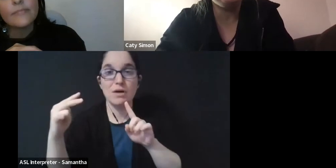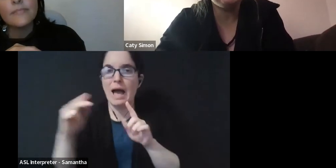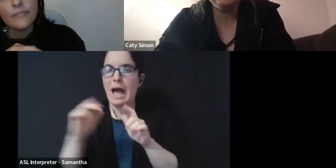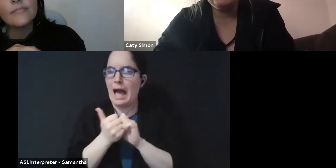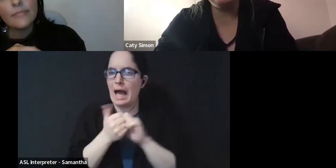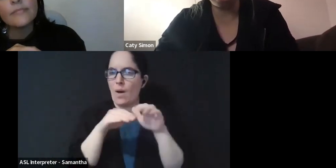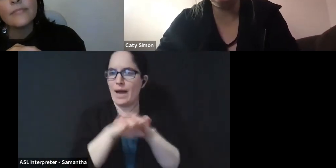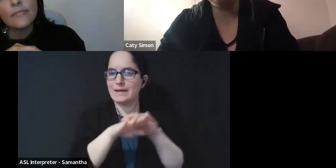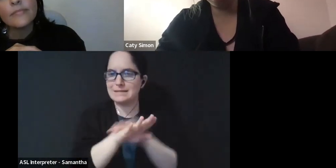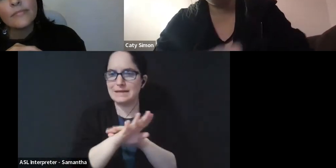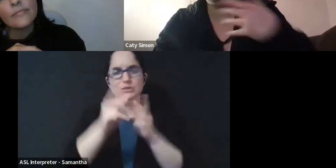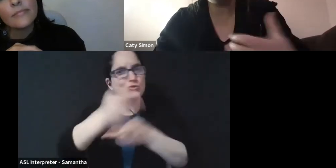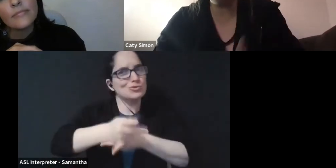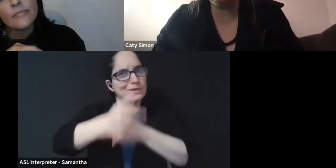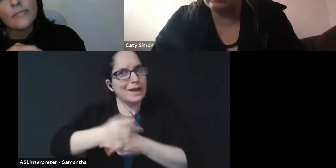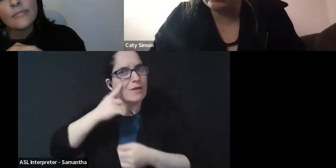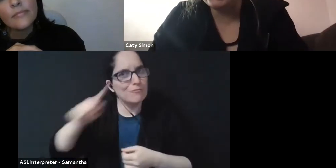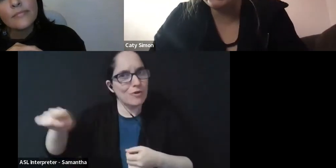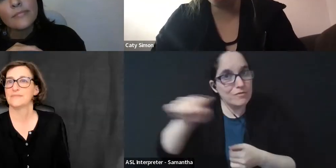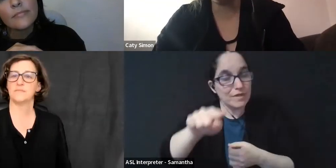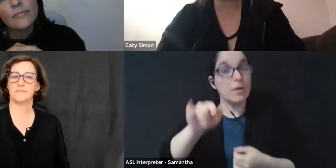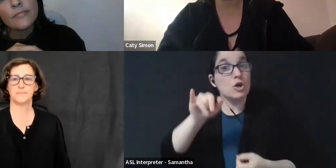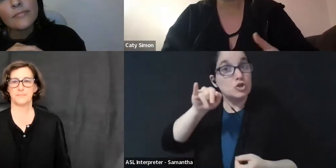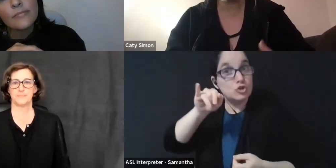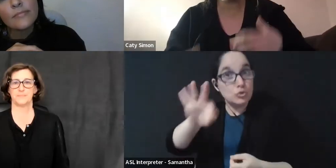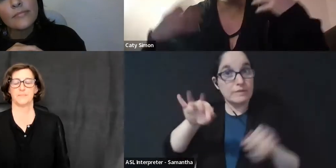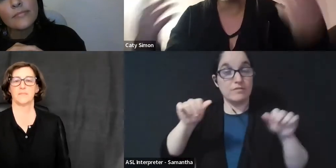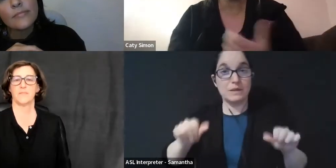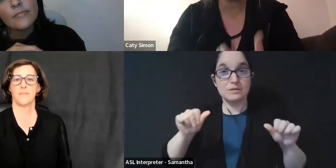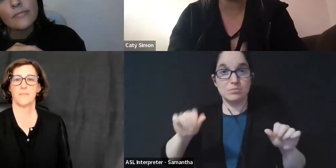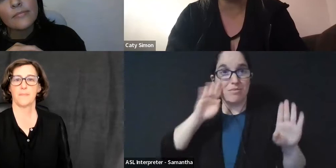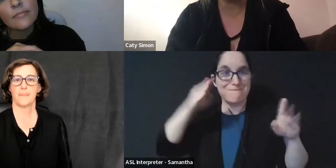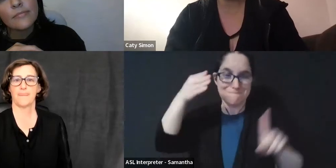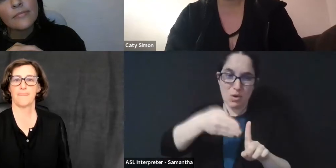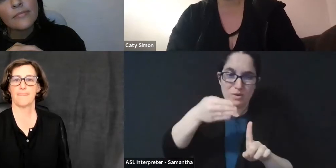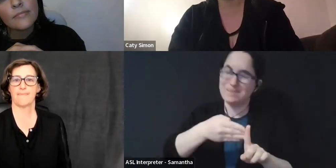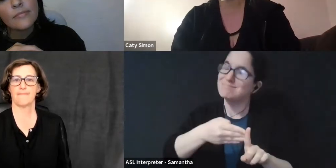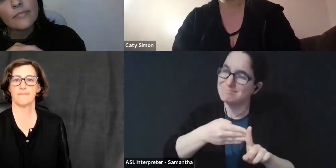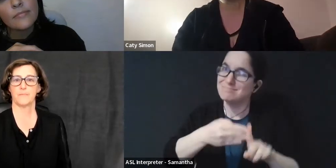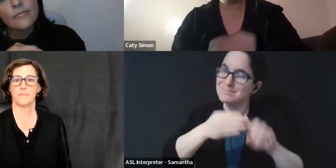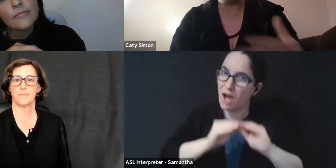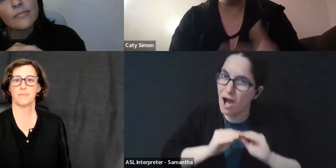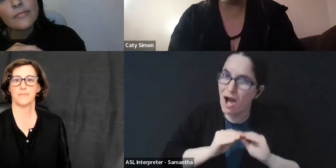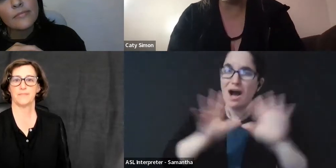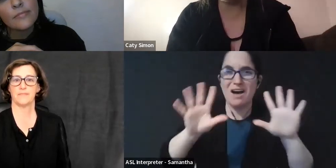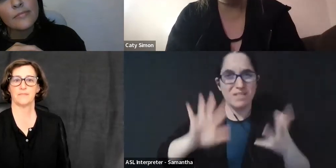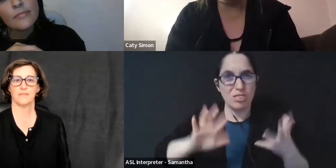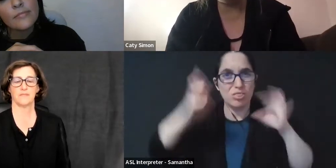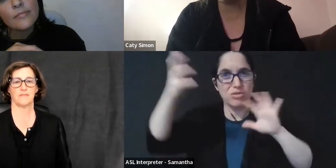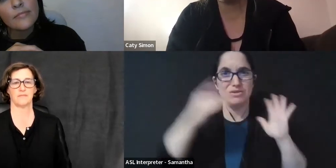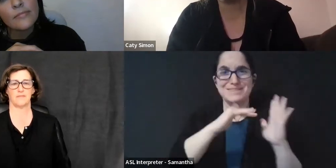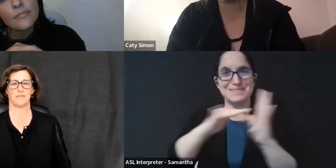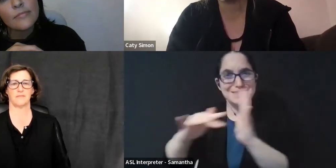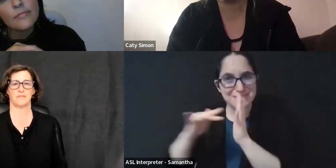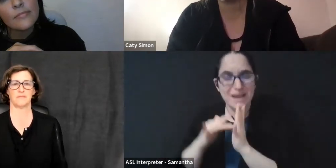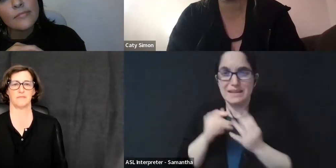us, right? And I think focusing on just like the really obviously messed up studies